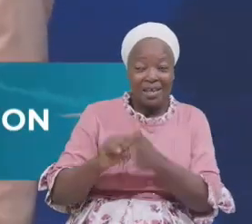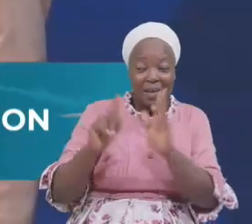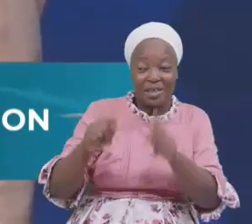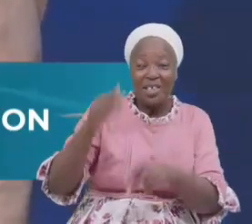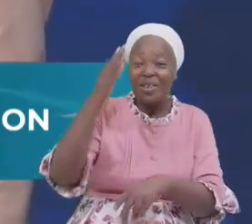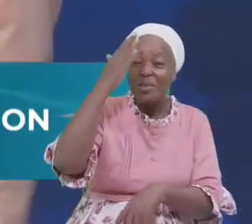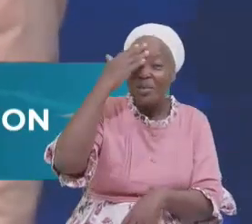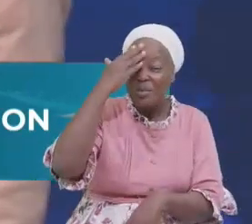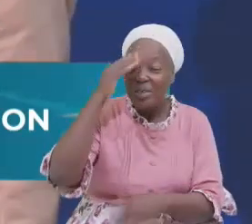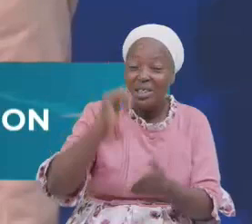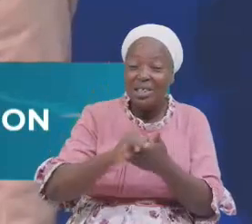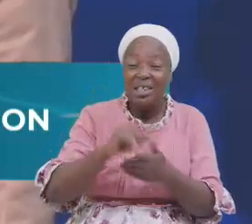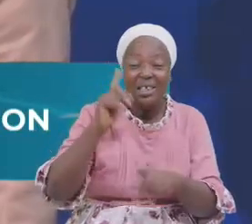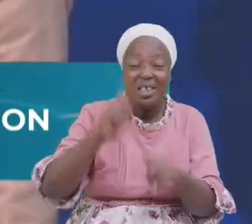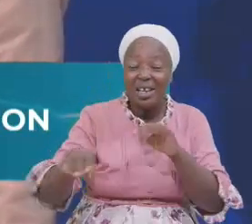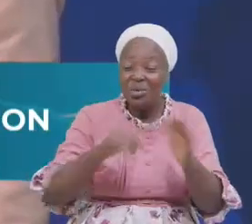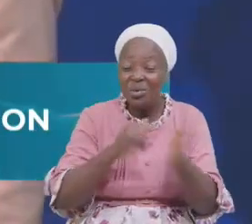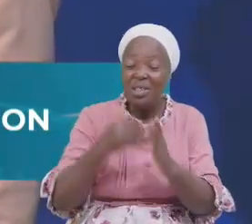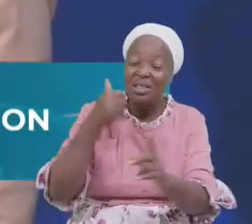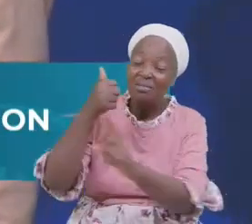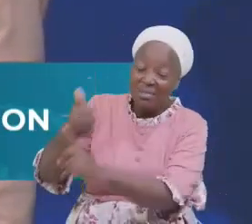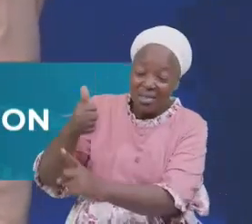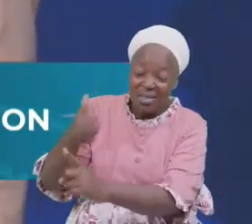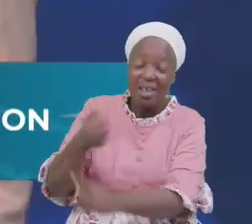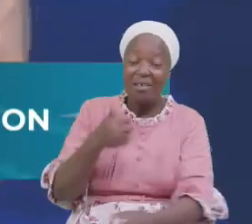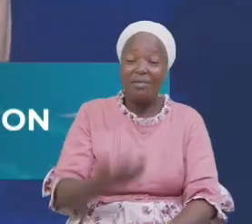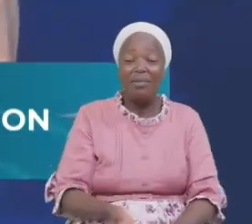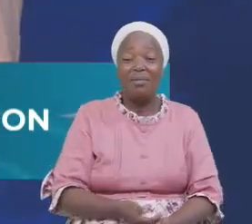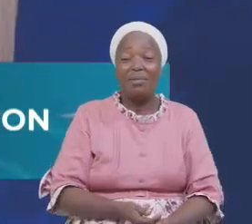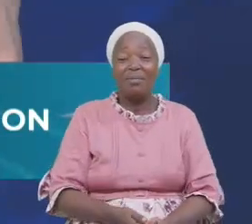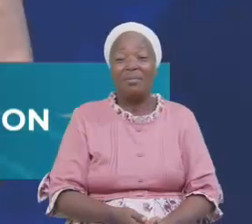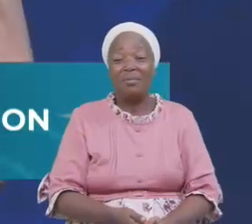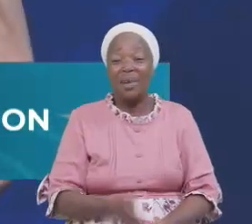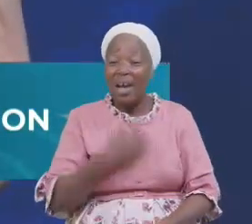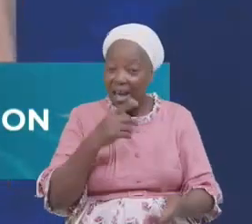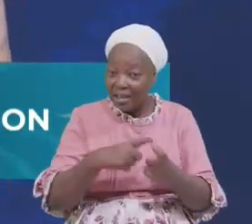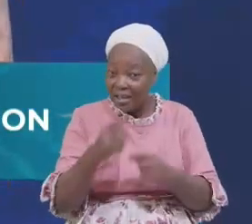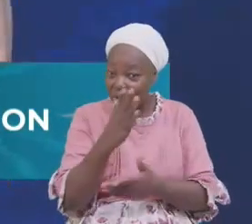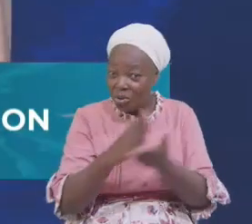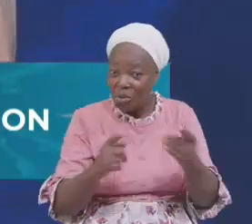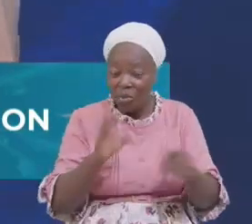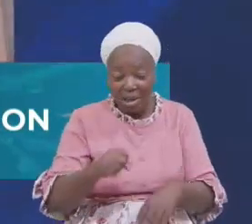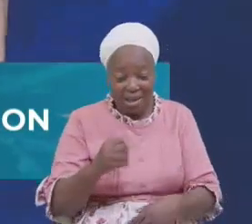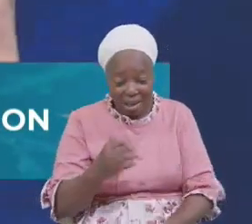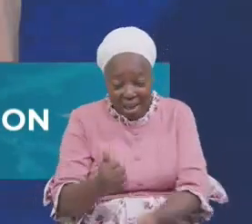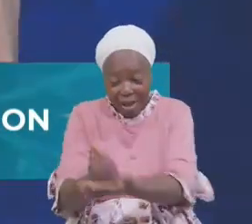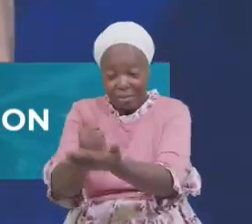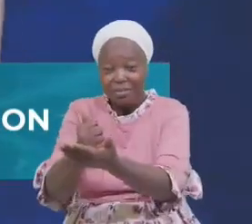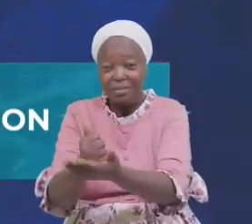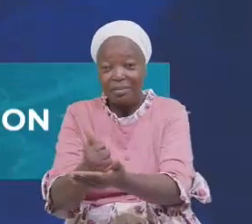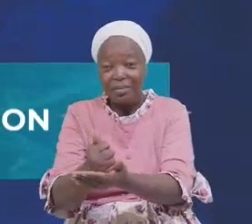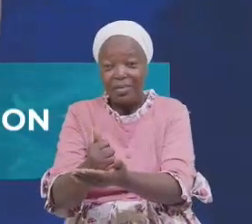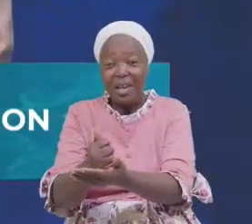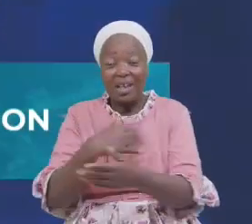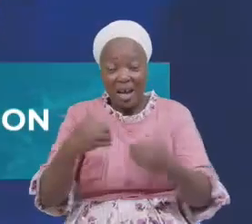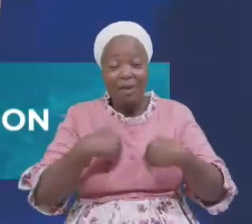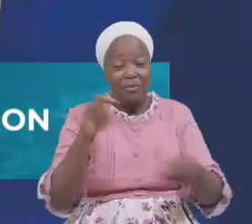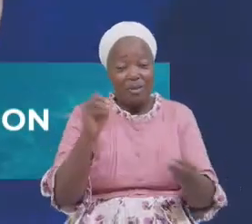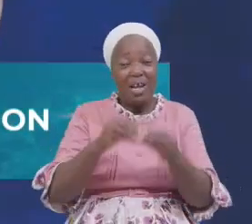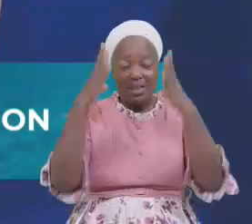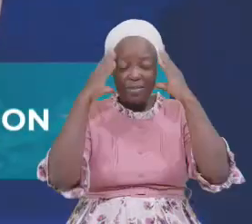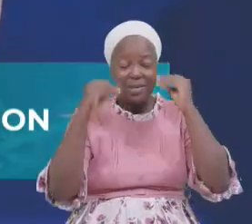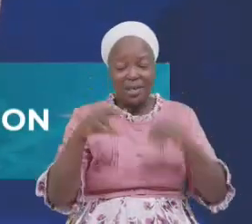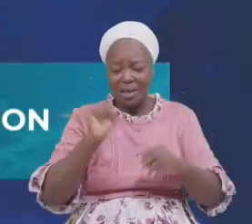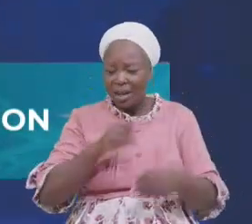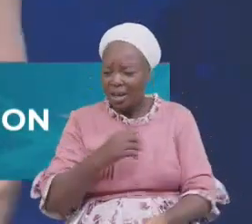to do it for himself. And then somebody can do it, experiencing doing it. Say, can I help? He said,